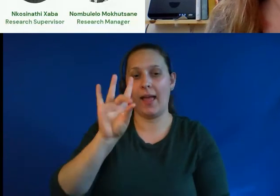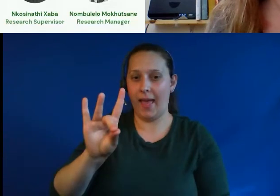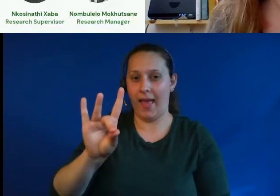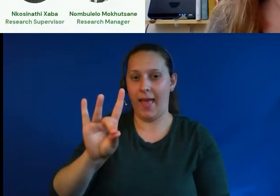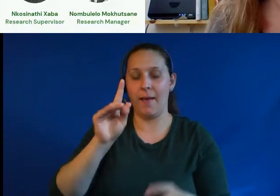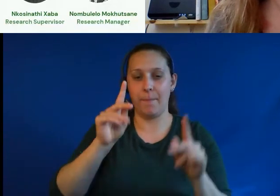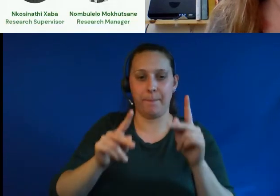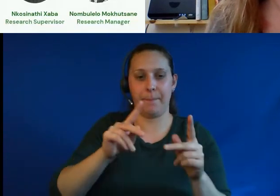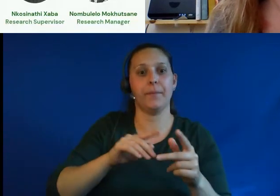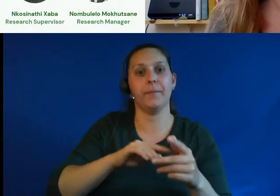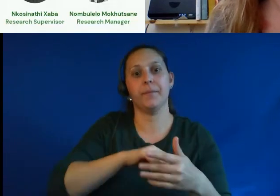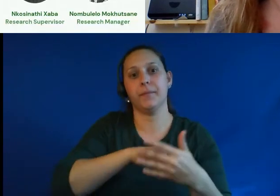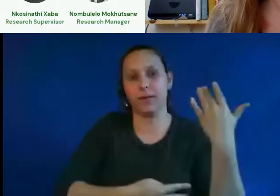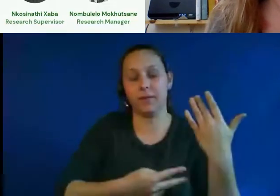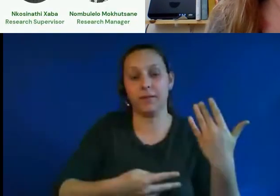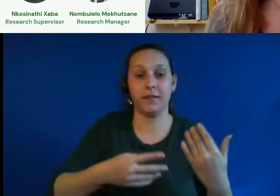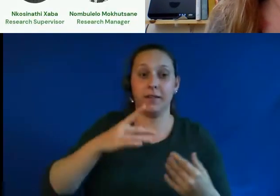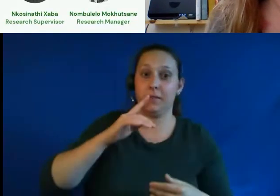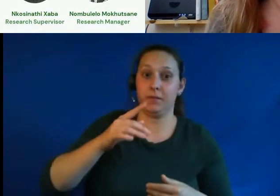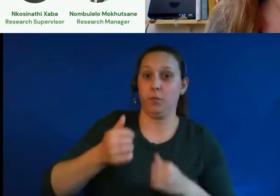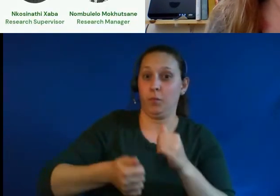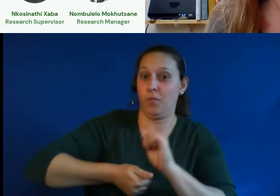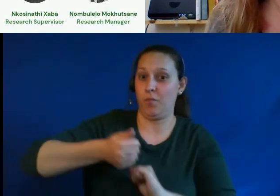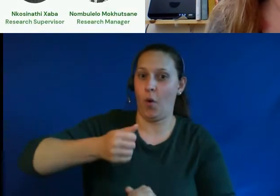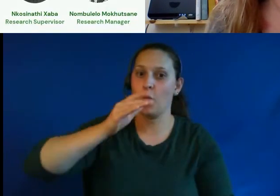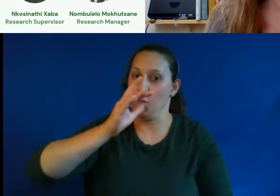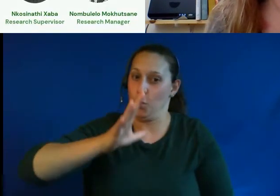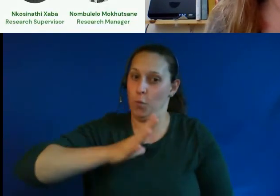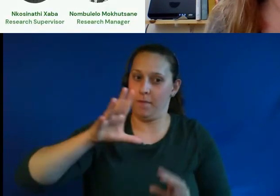being women or menstruators. And